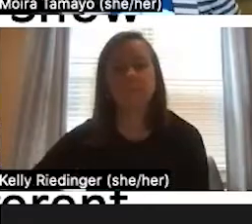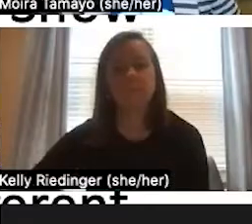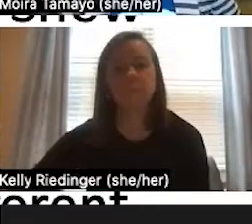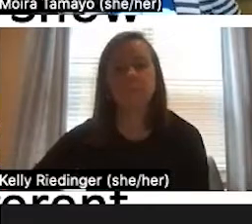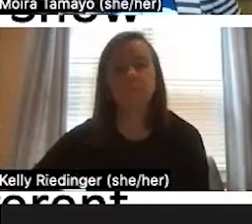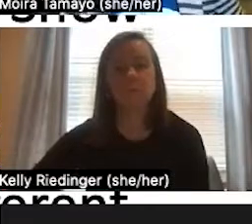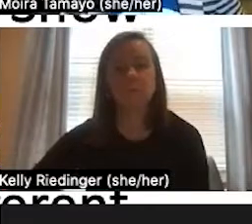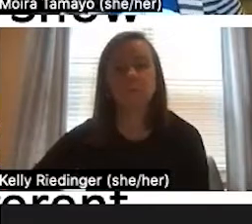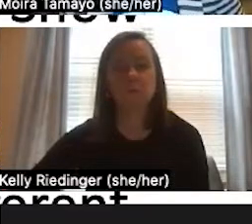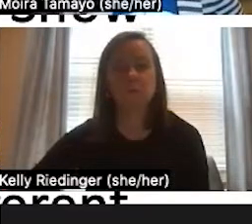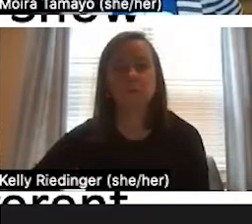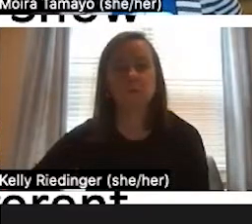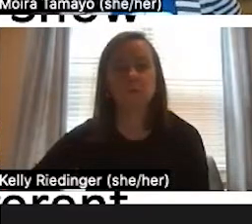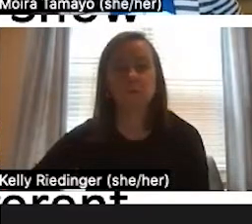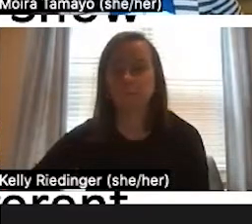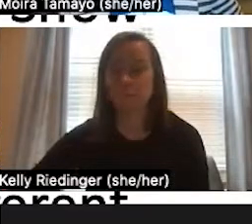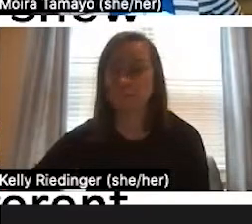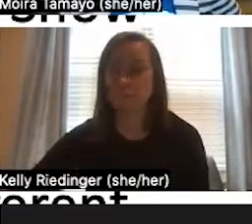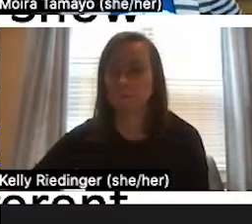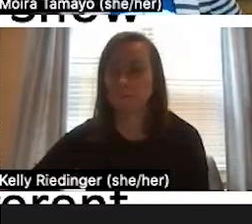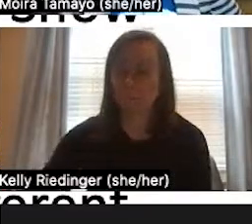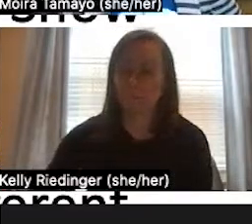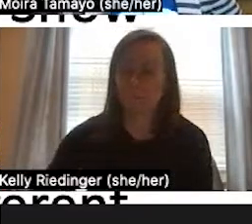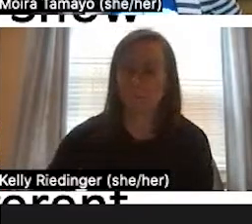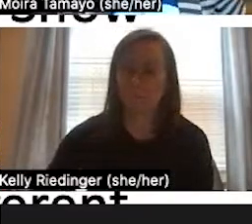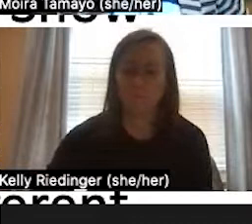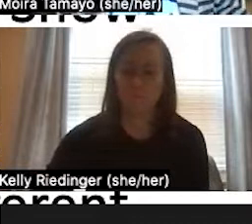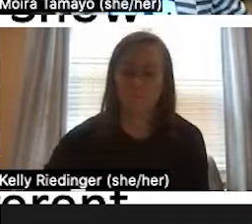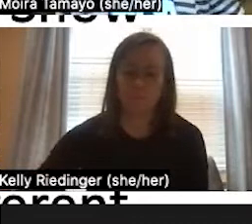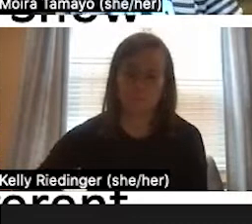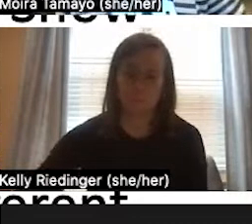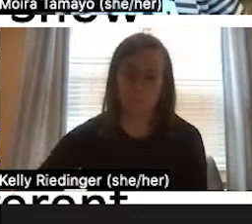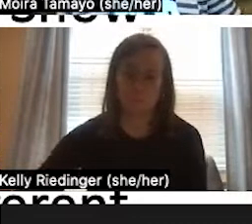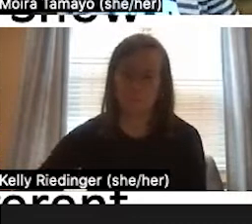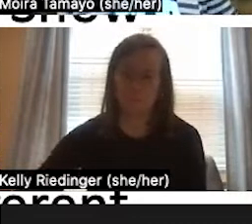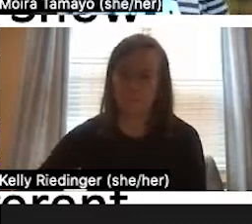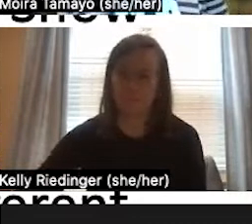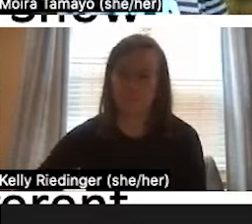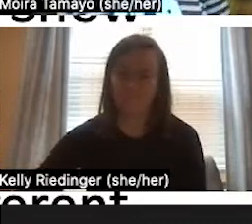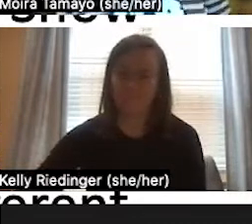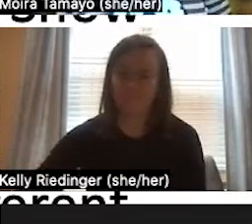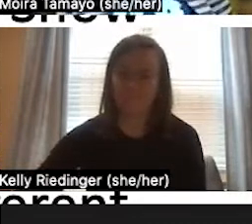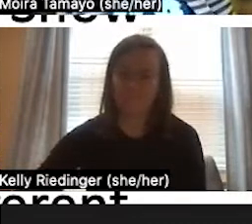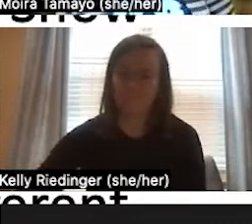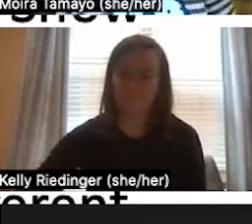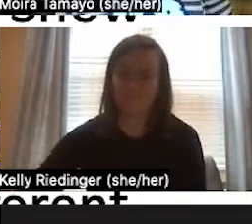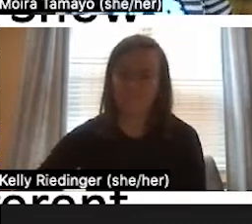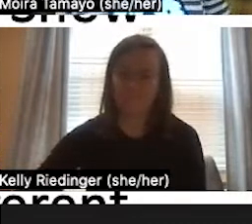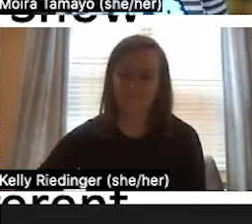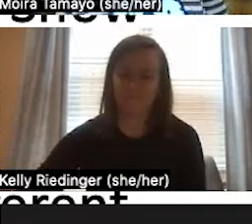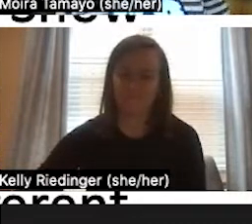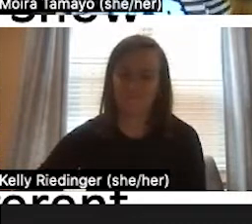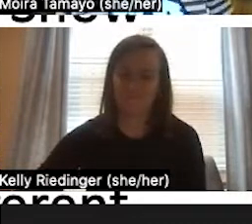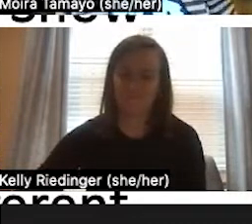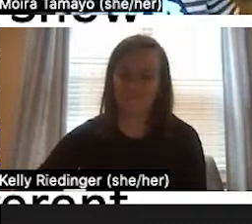fine. I would love to at some point take a picture of everyone on this Zoom screen when we stop sharing. If